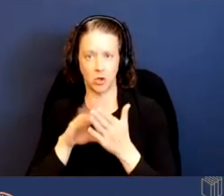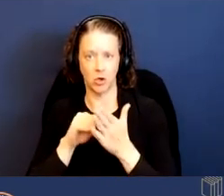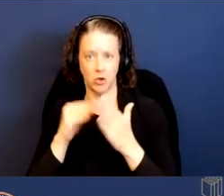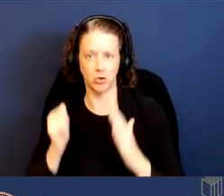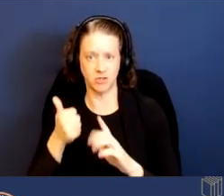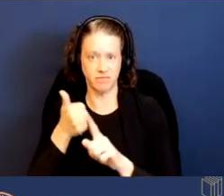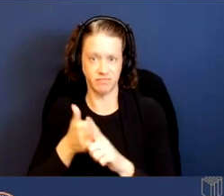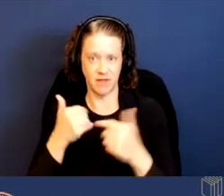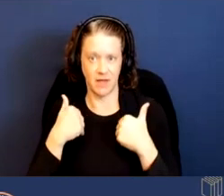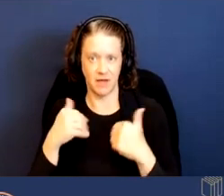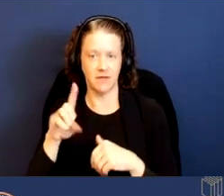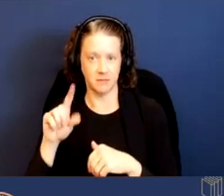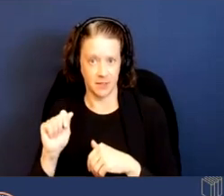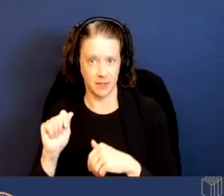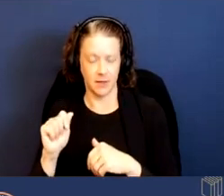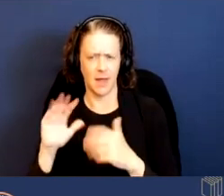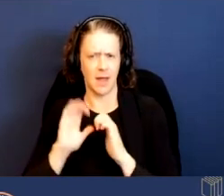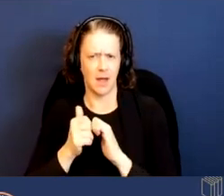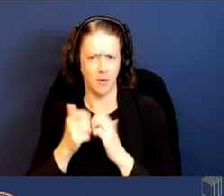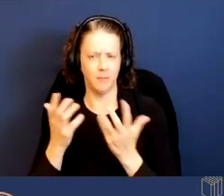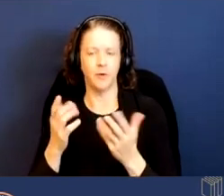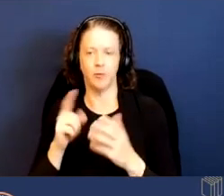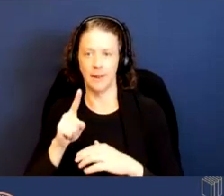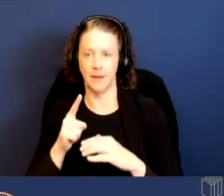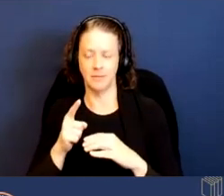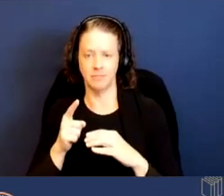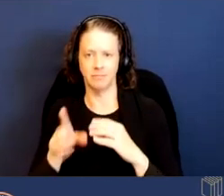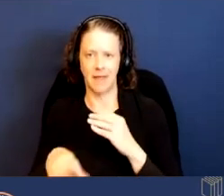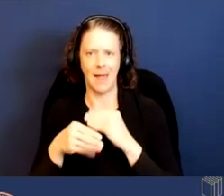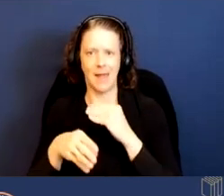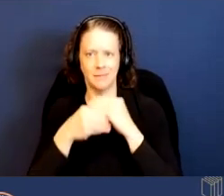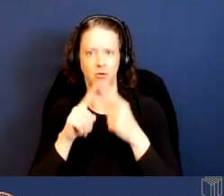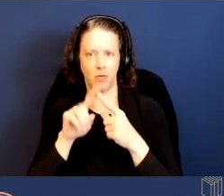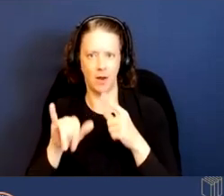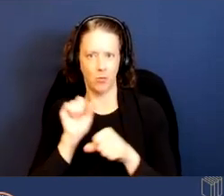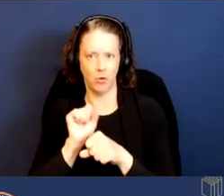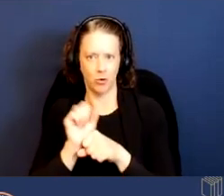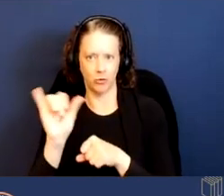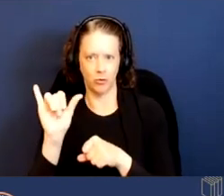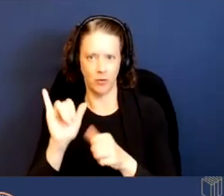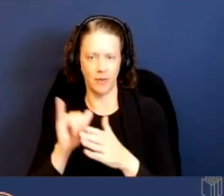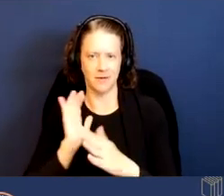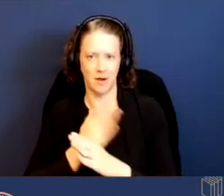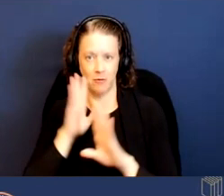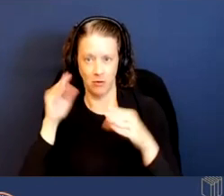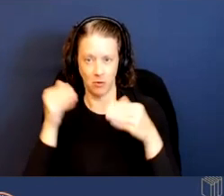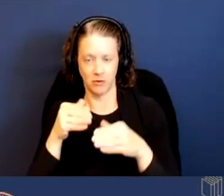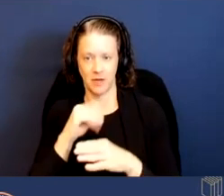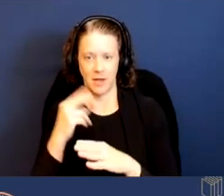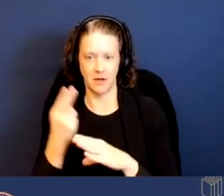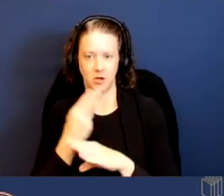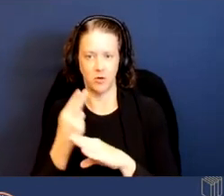a disability. And so, really building upon that work as well will be a focus of ours, along with